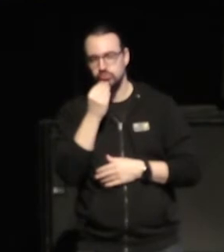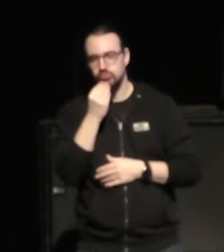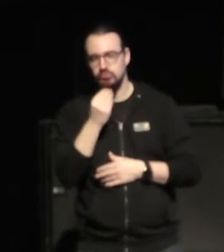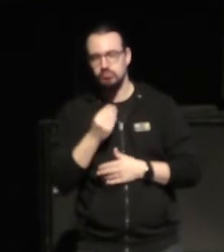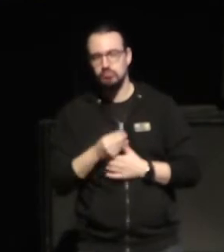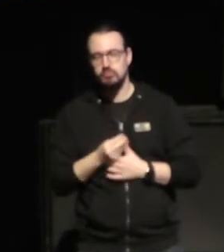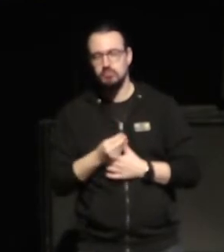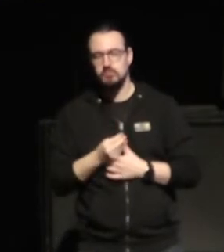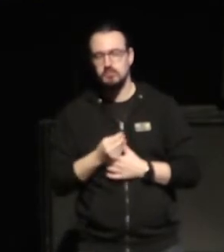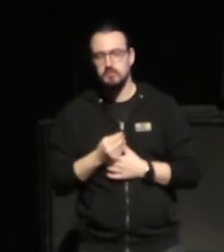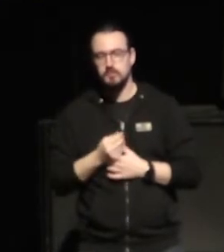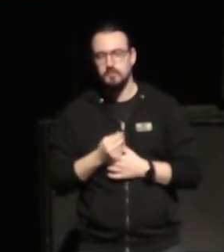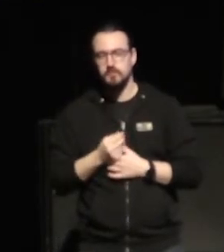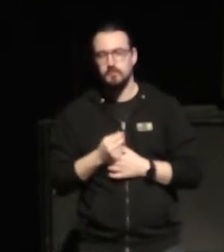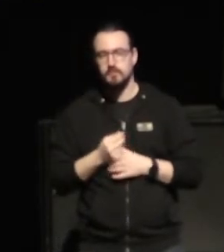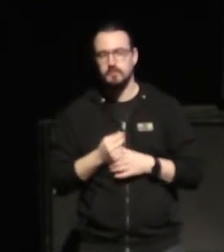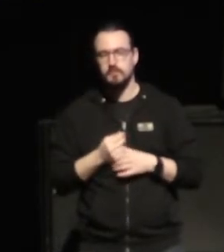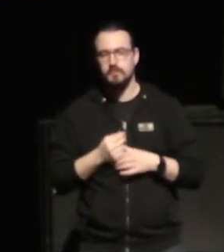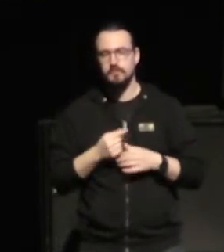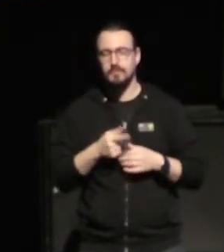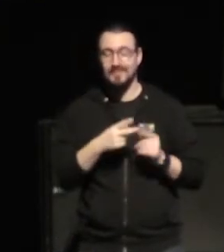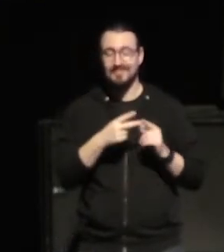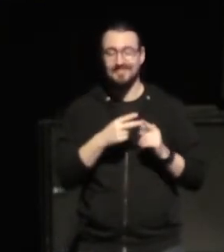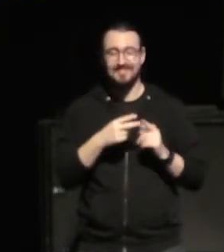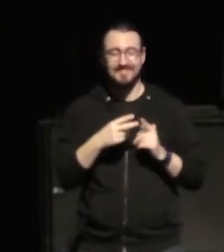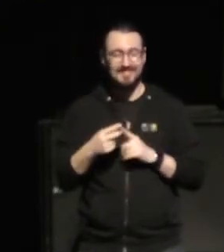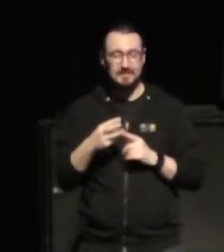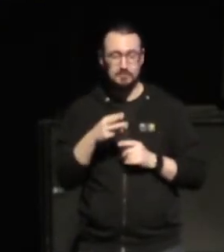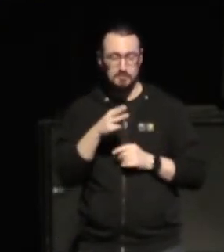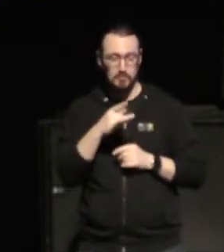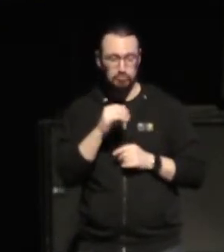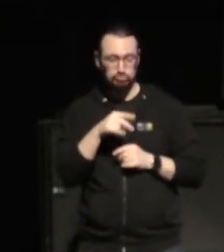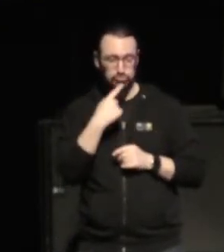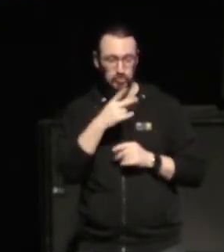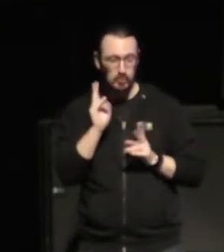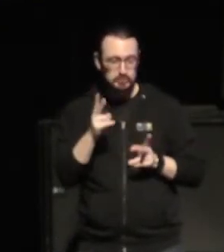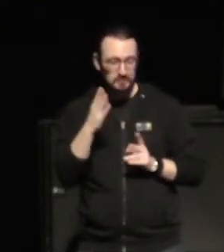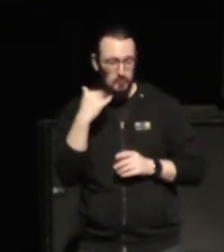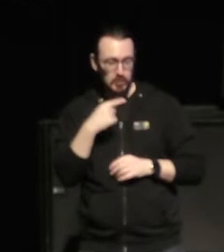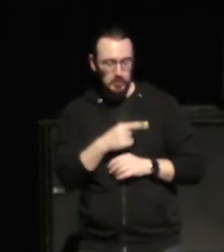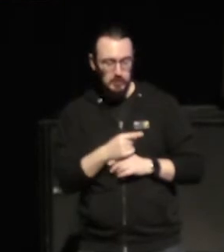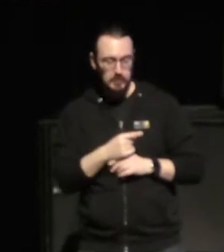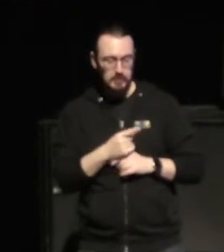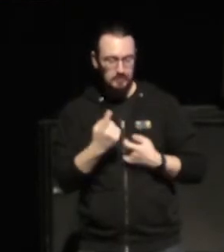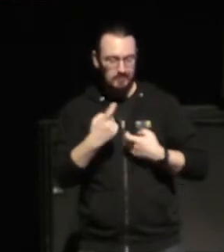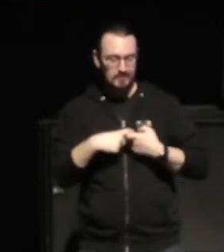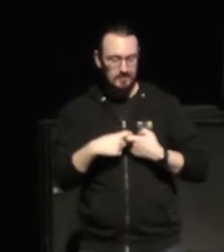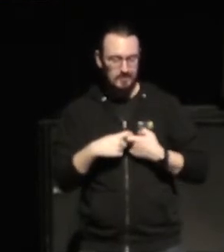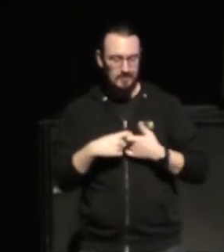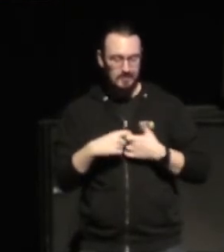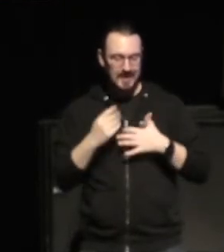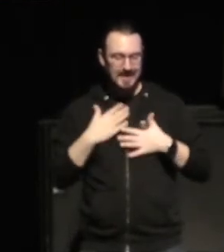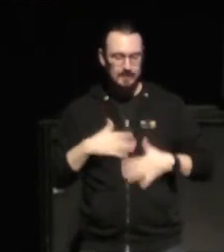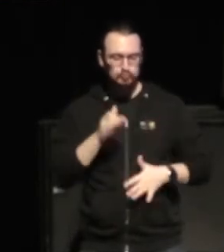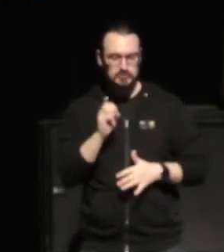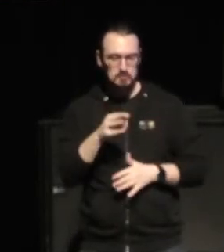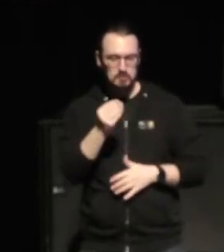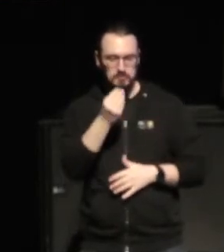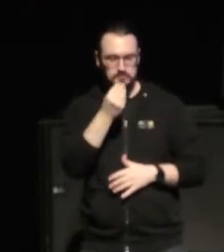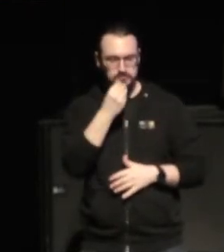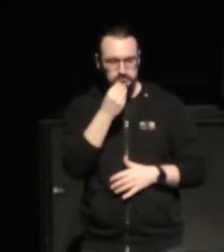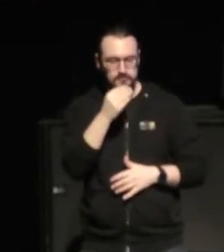And as Dr. Merlin was saying here about the healthy diet, you